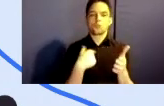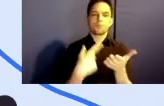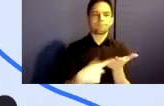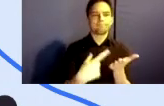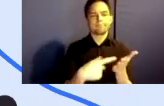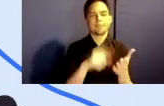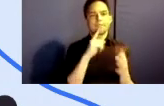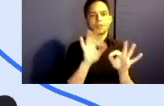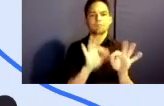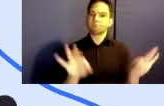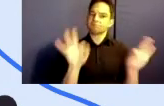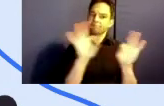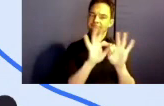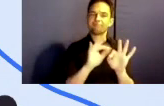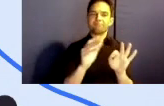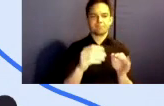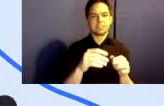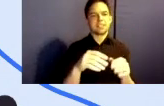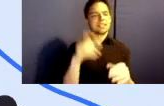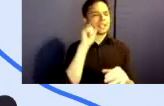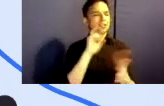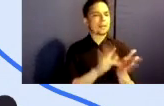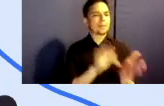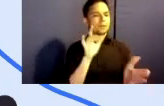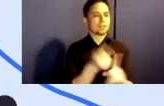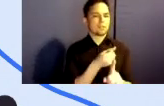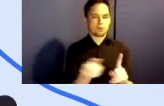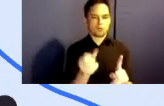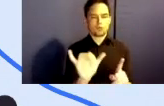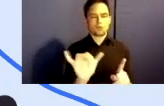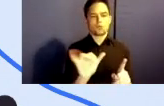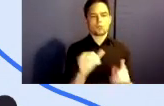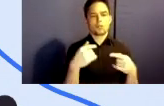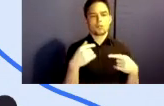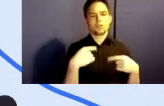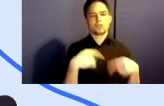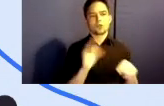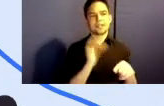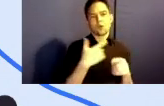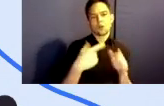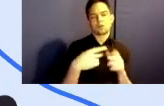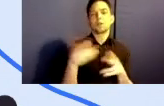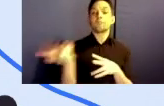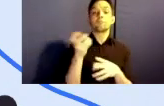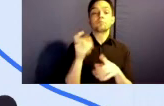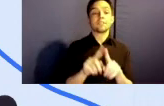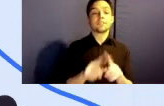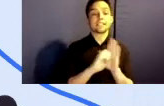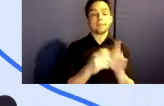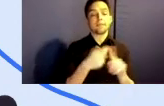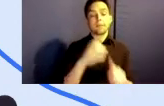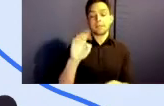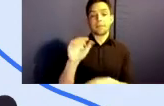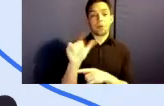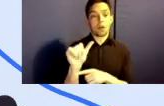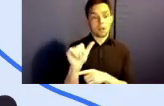pertinent issue of sexual exploitation and abuse, drawing on examples of the Ebola vaccine and the